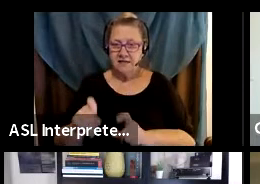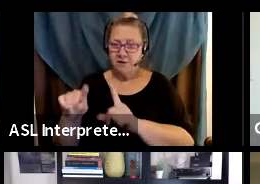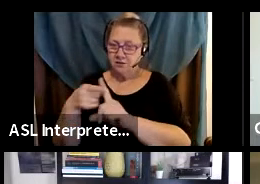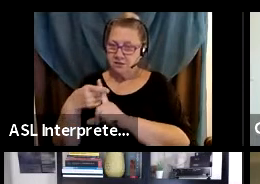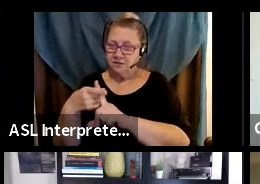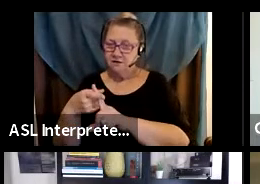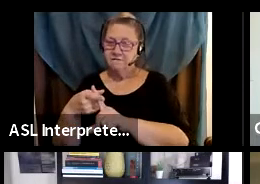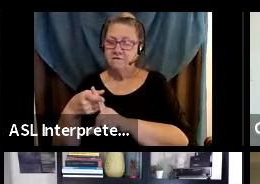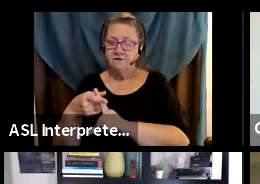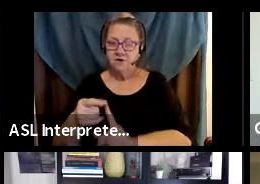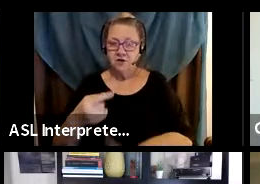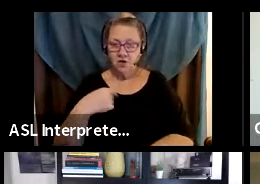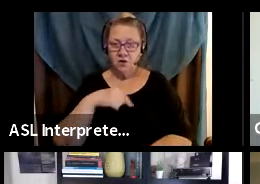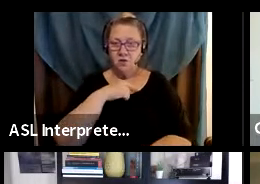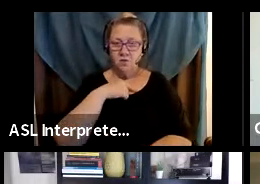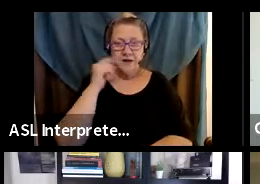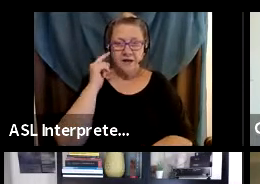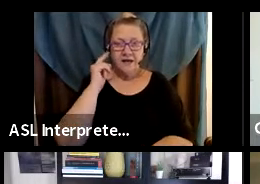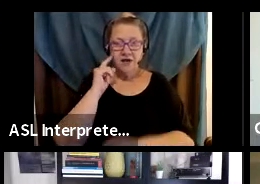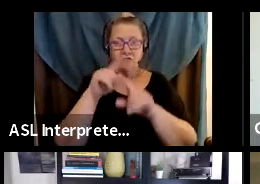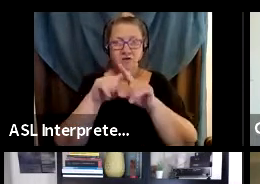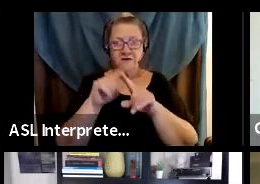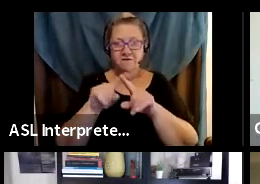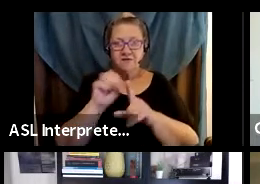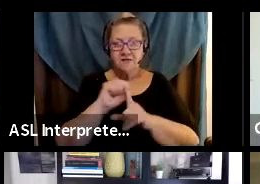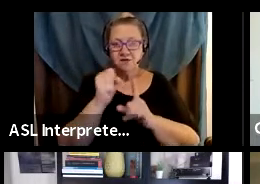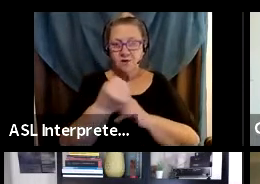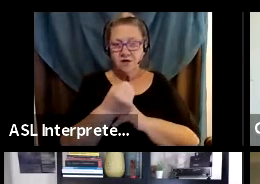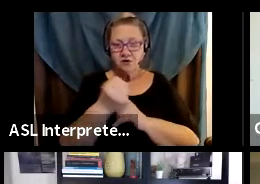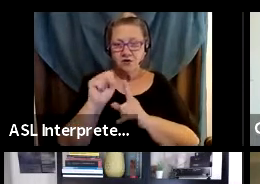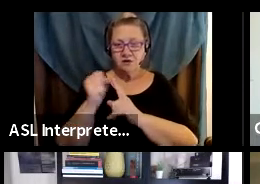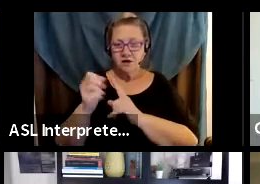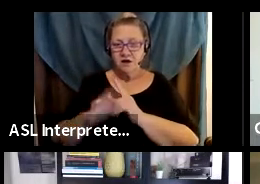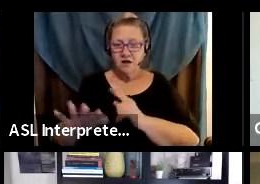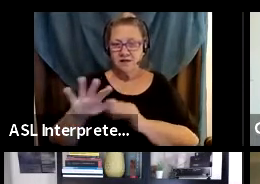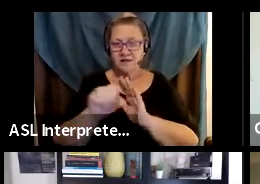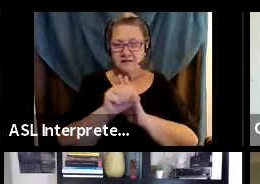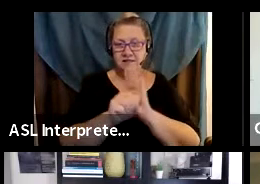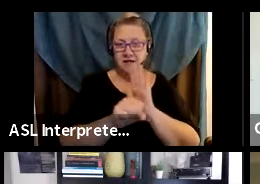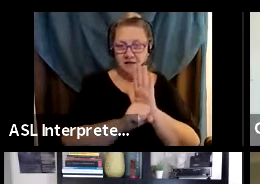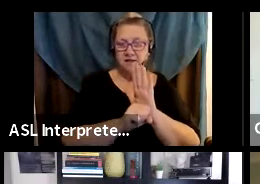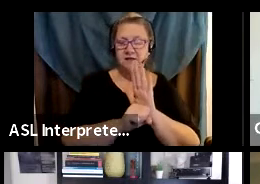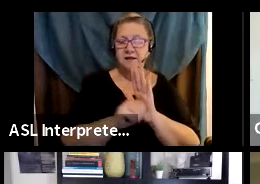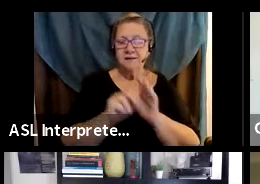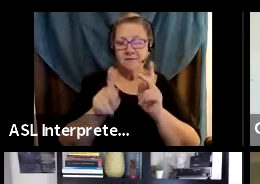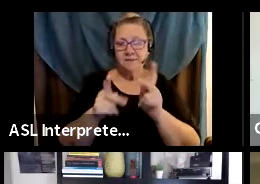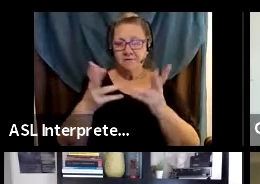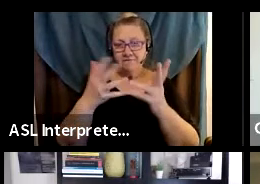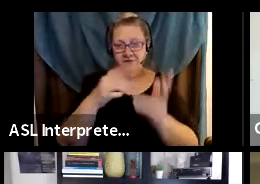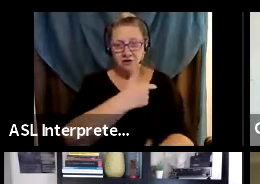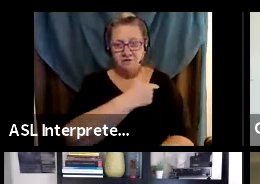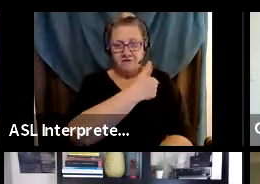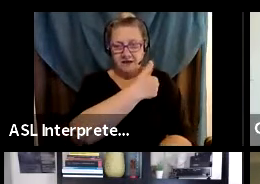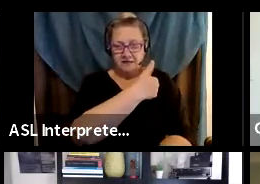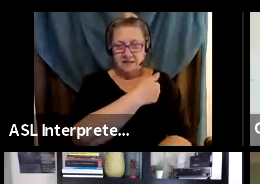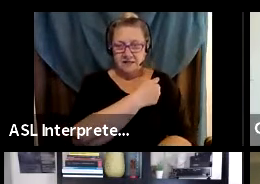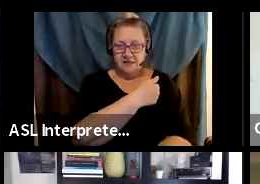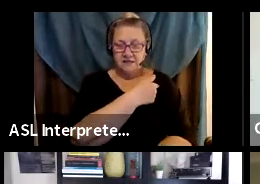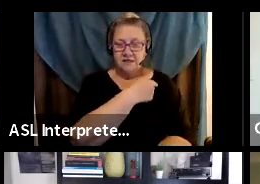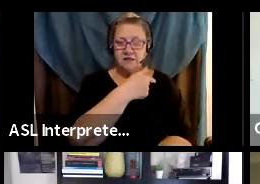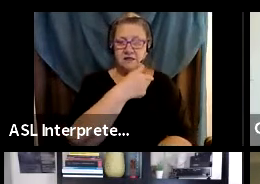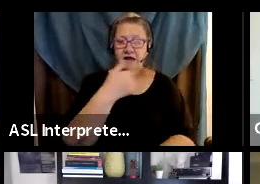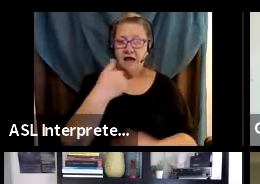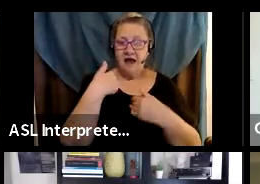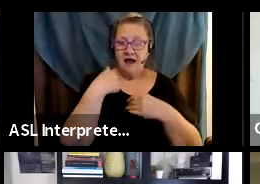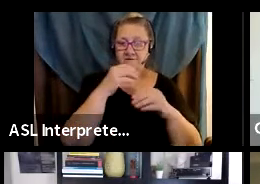about certain situations at the state level, what we're seeing is that people that are vaccinated have either no symptoms